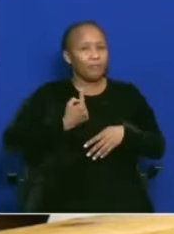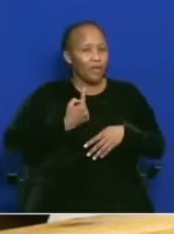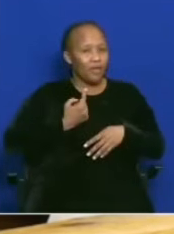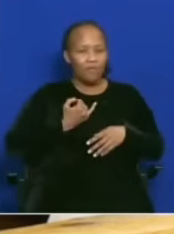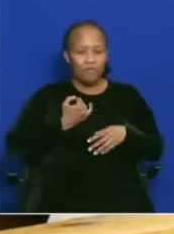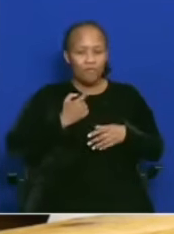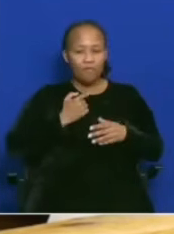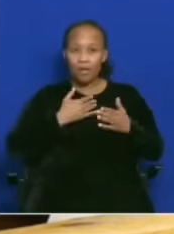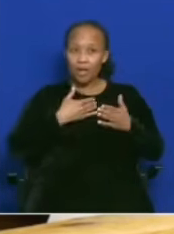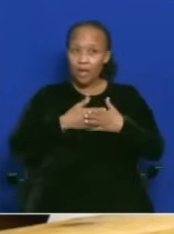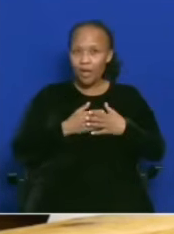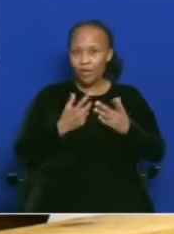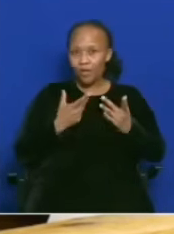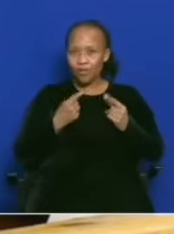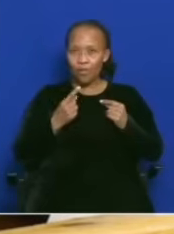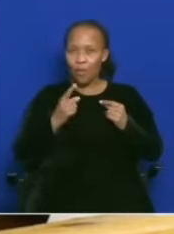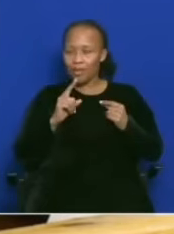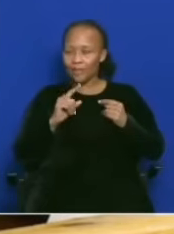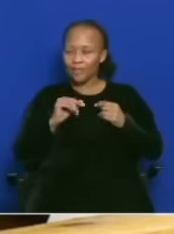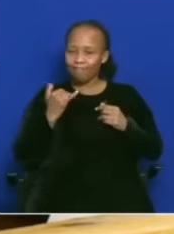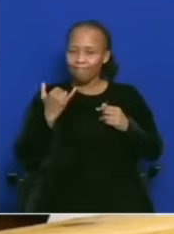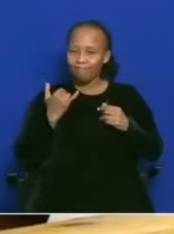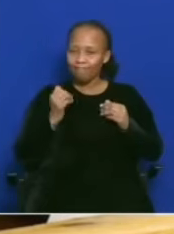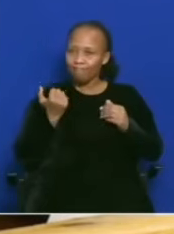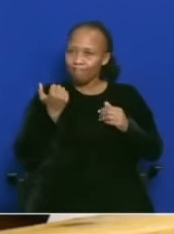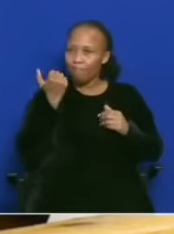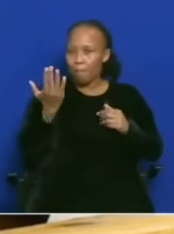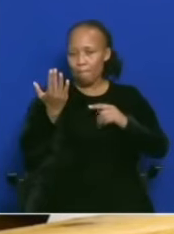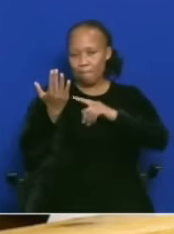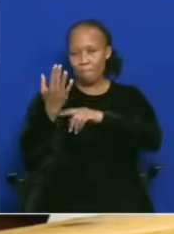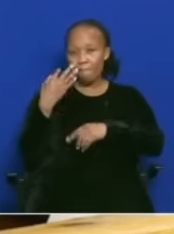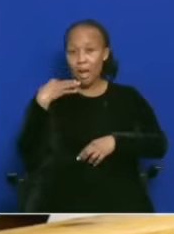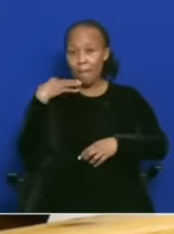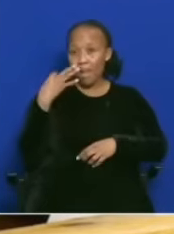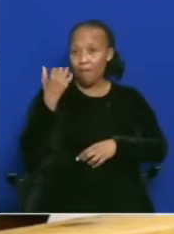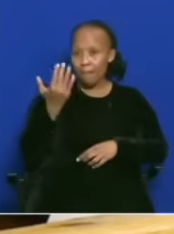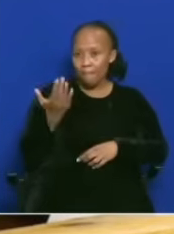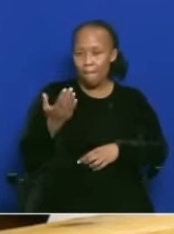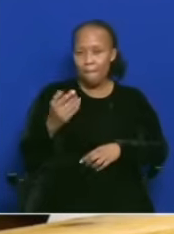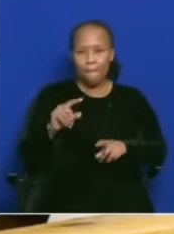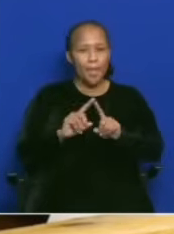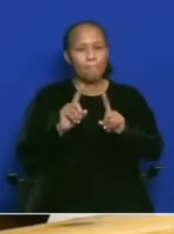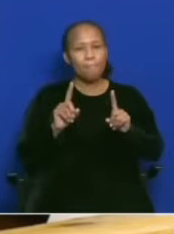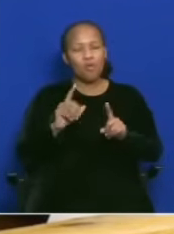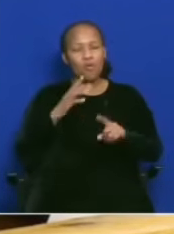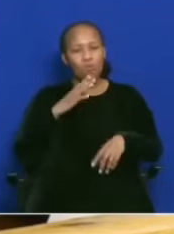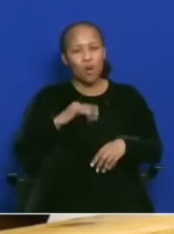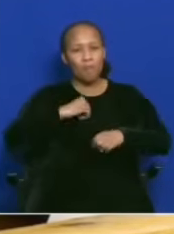apply. But they want to make sure that they get in on time on the bid, and that's where.